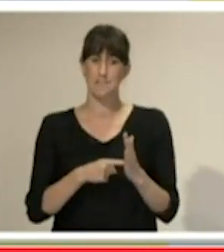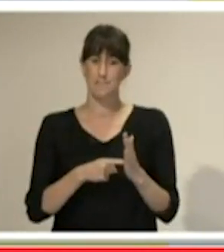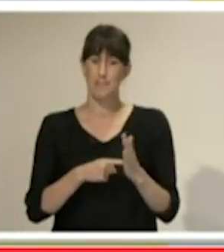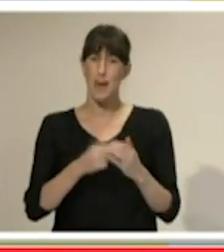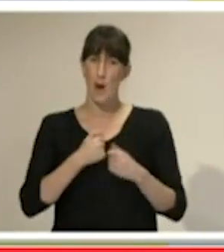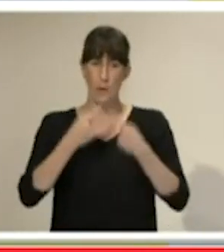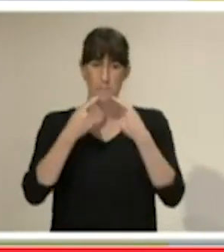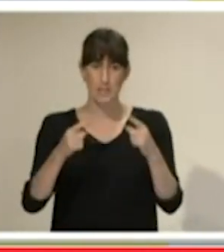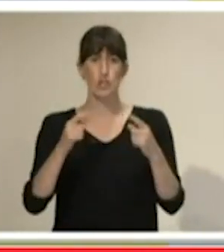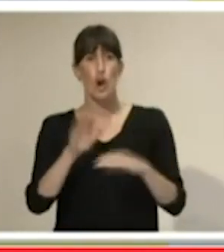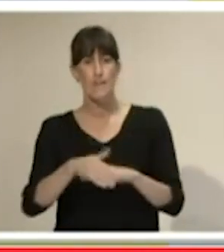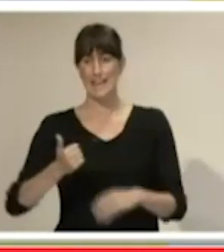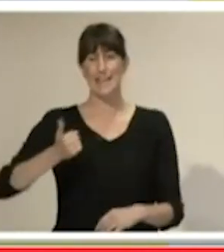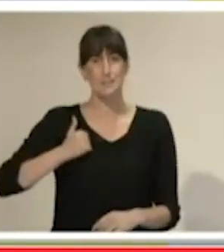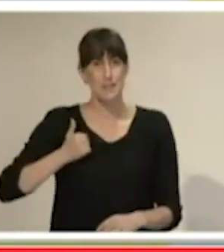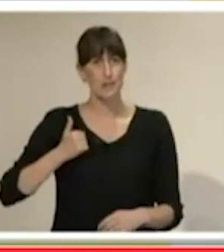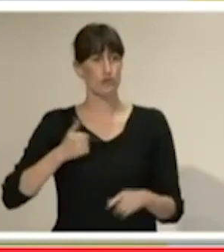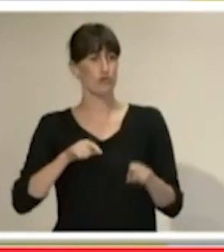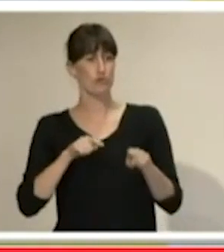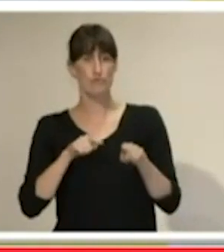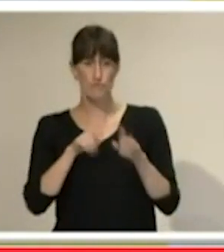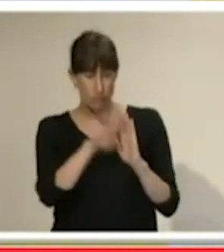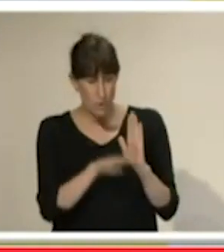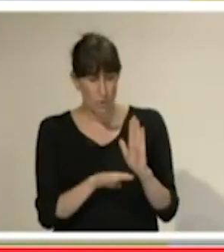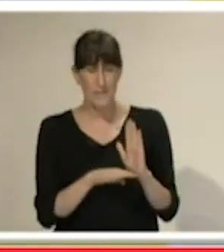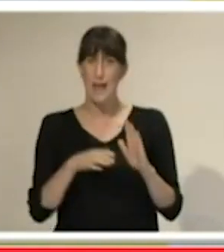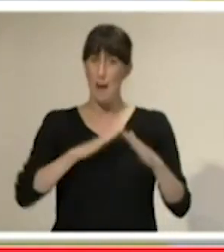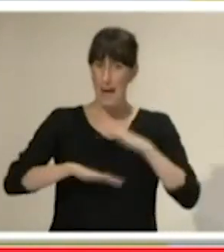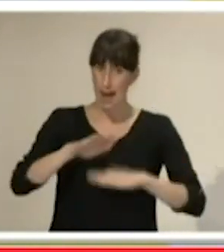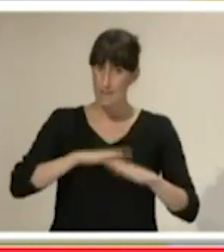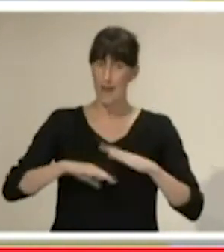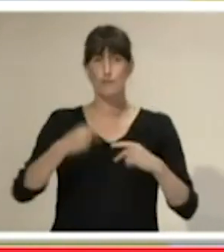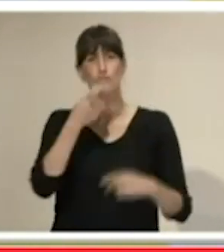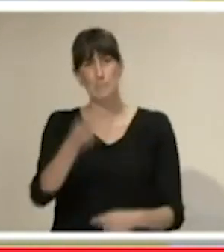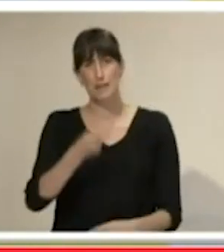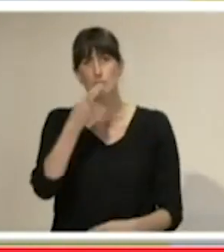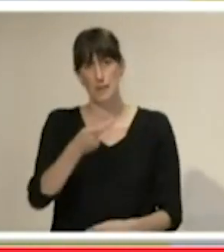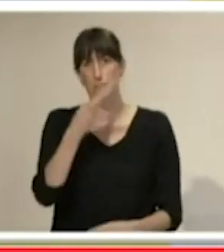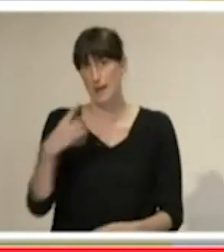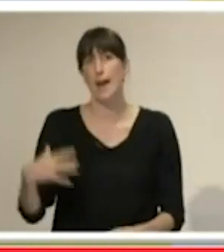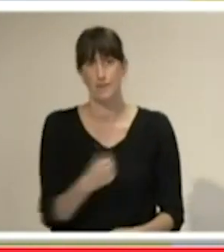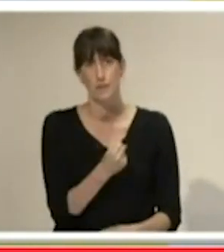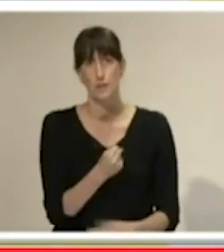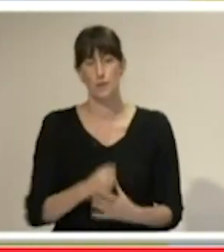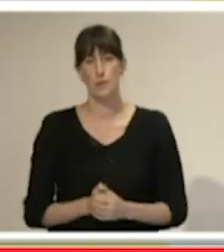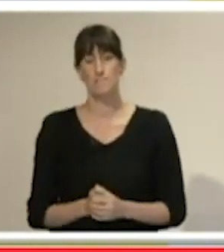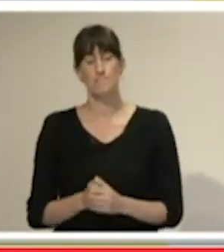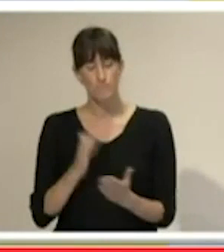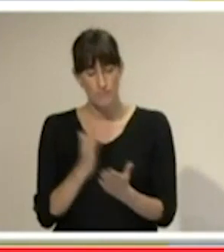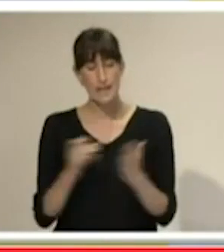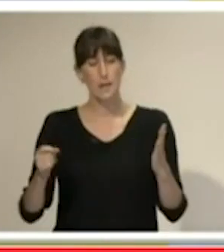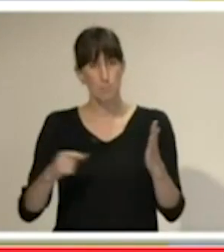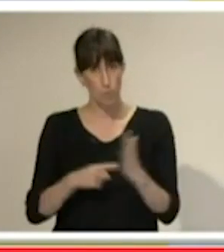around expectations and how we need to all behave during Alert Level 3. It's crucial we stay vigilant and in